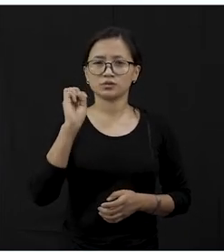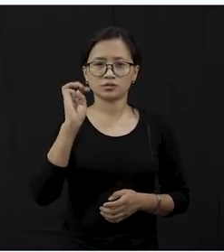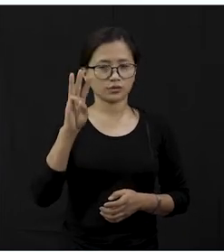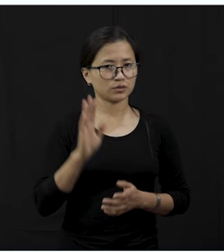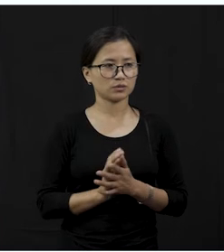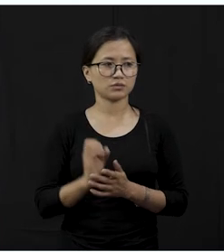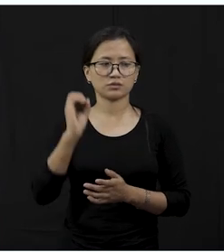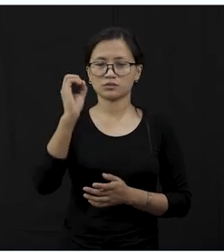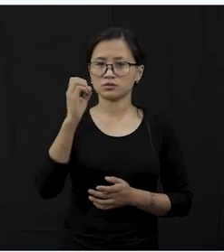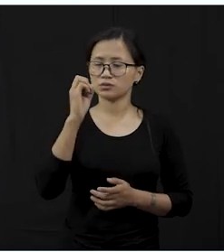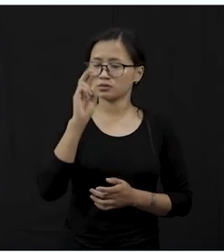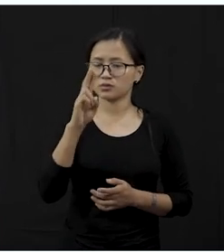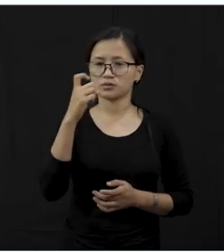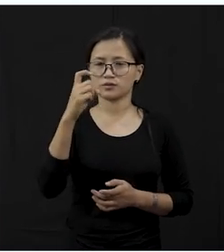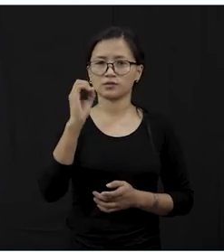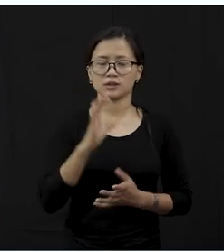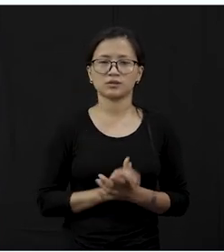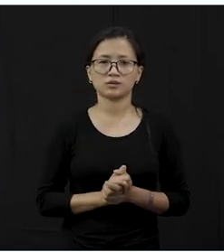43,270 or